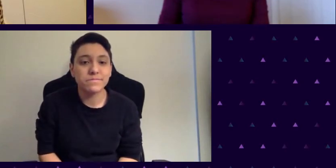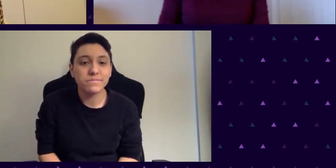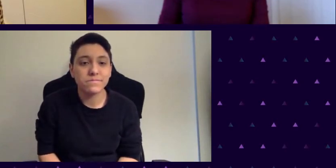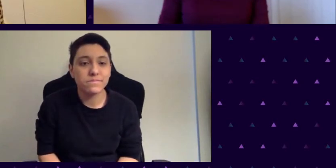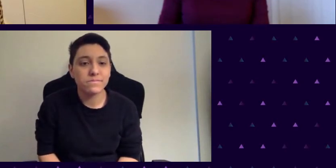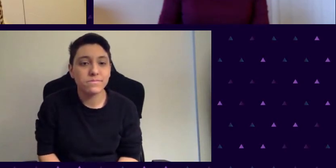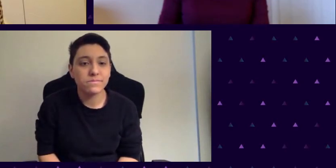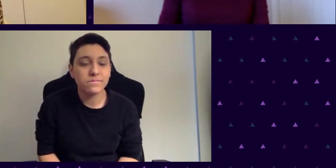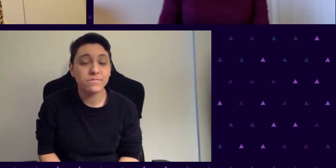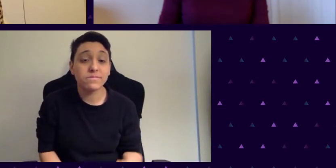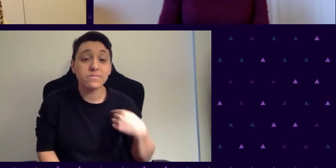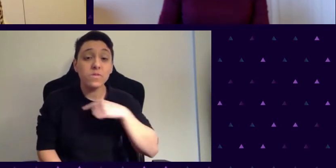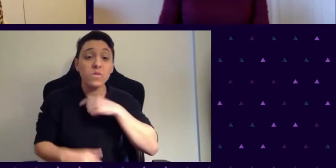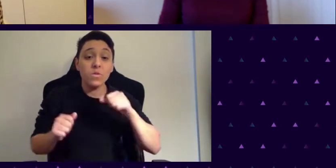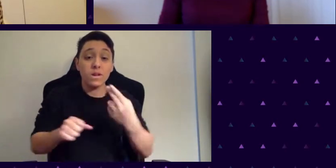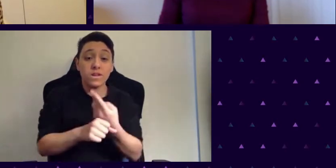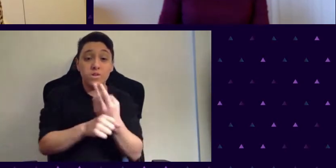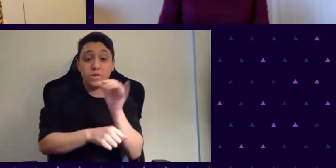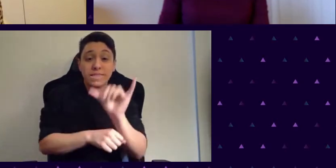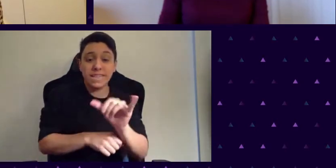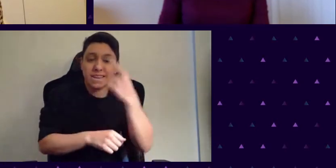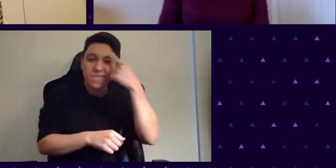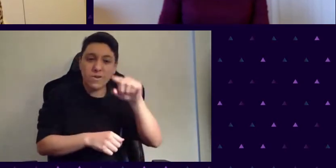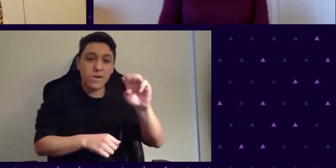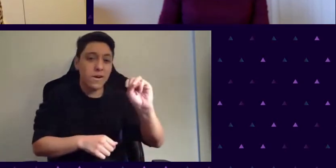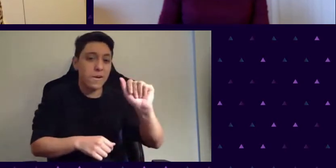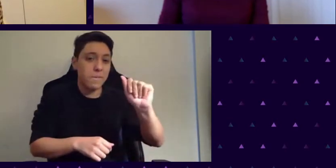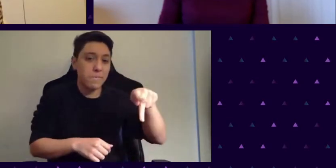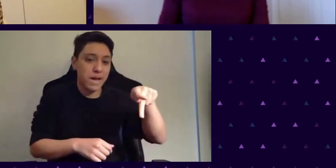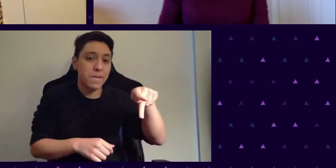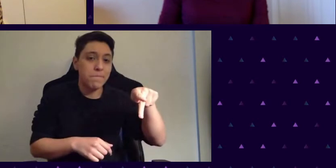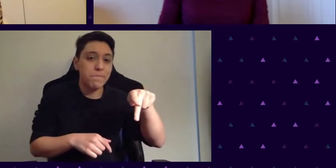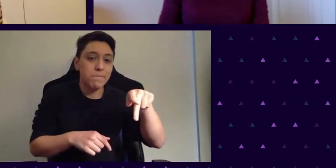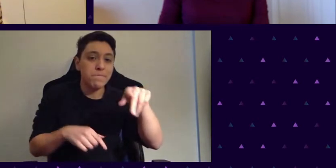And so we can use that as a map for the rest of our time